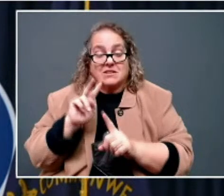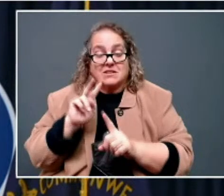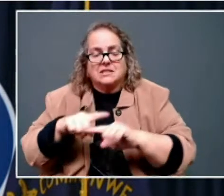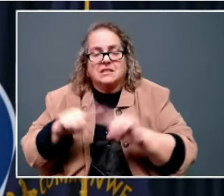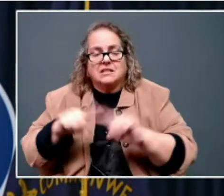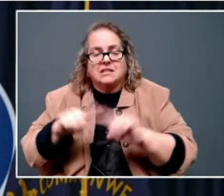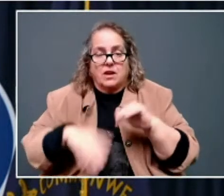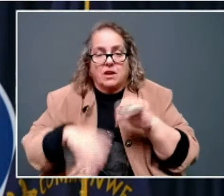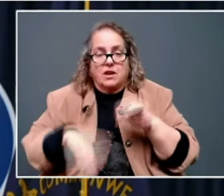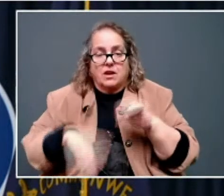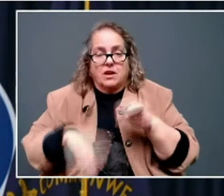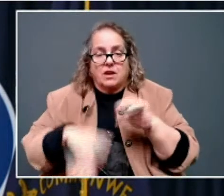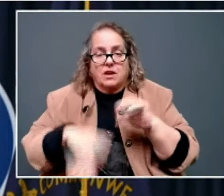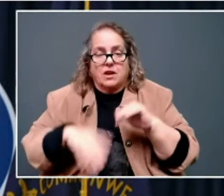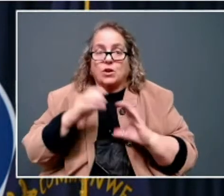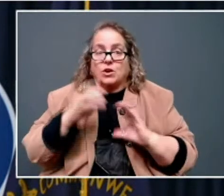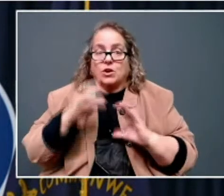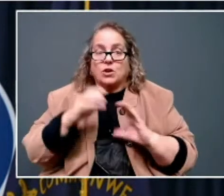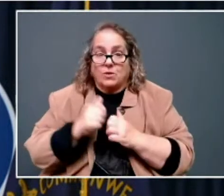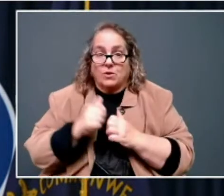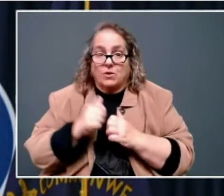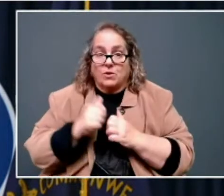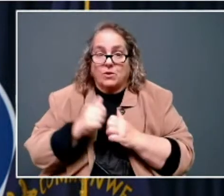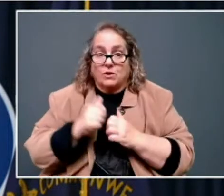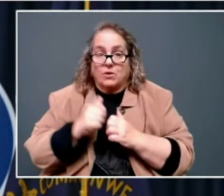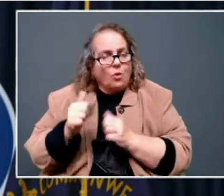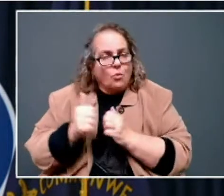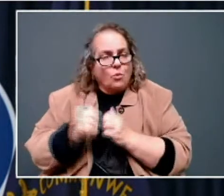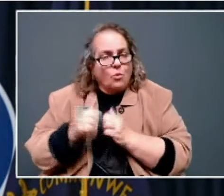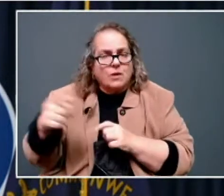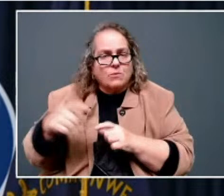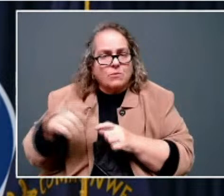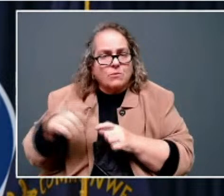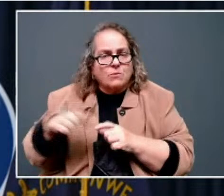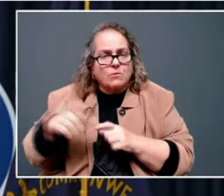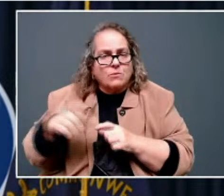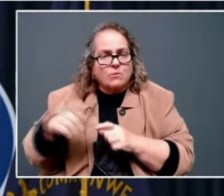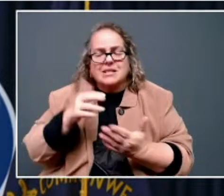work with them to address any concerns, but also know that